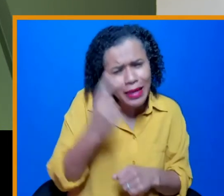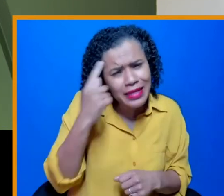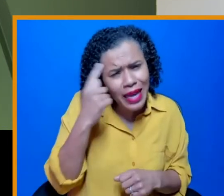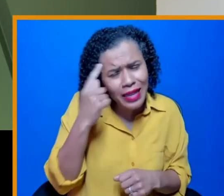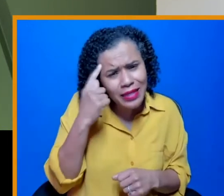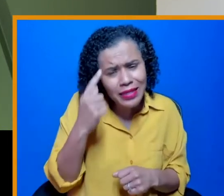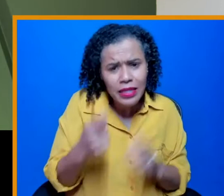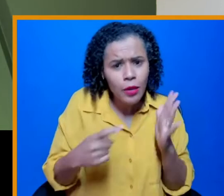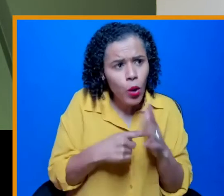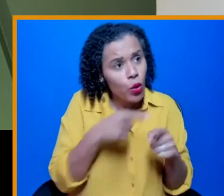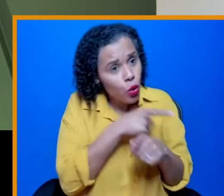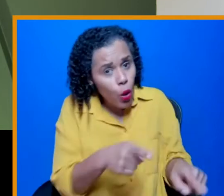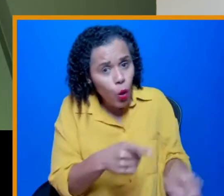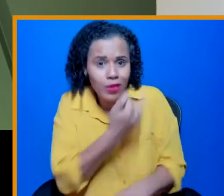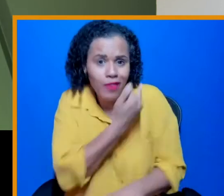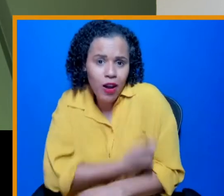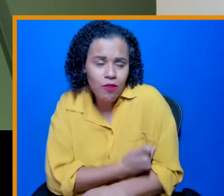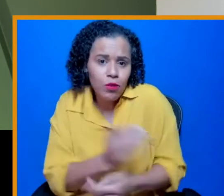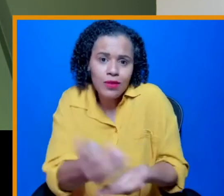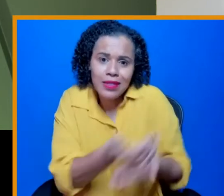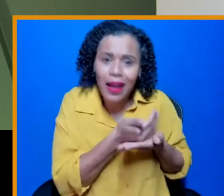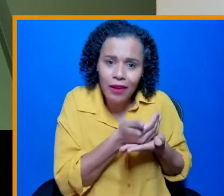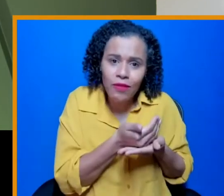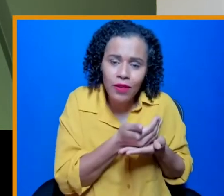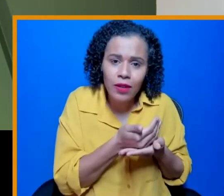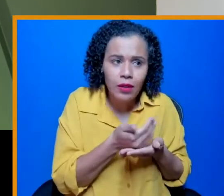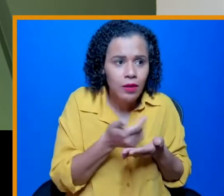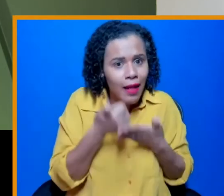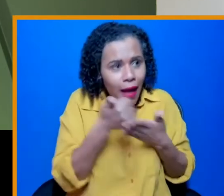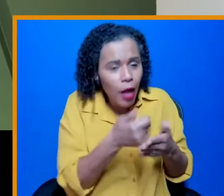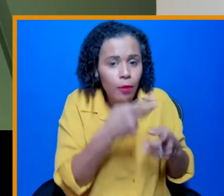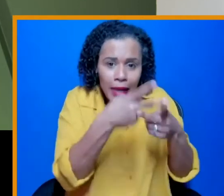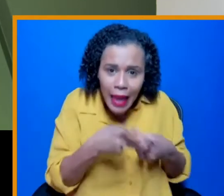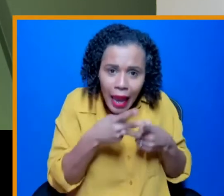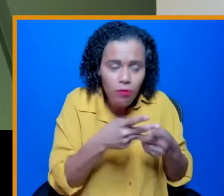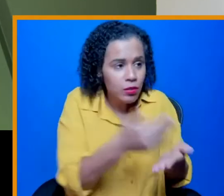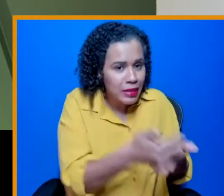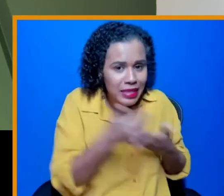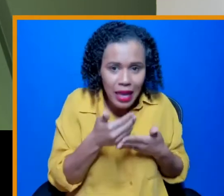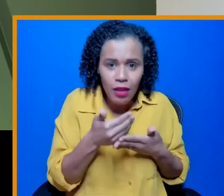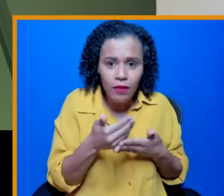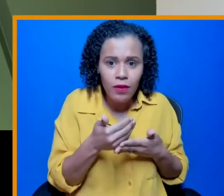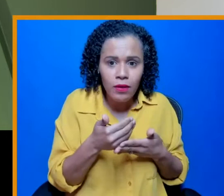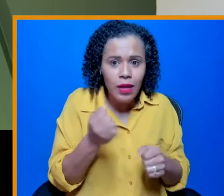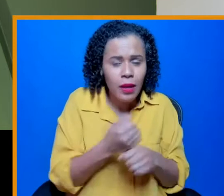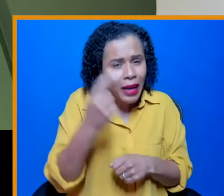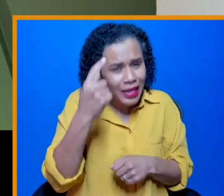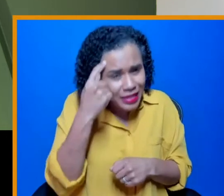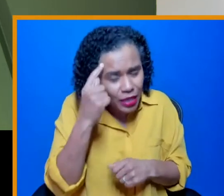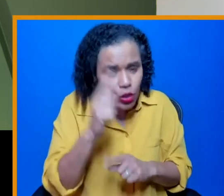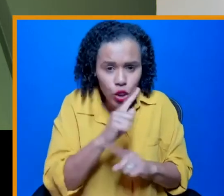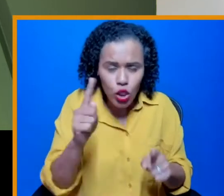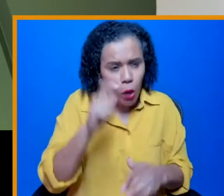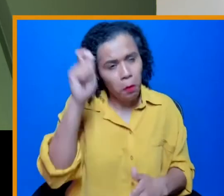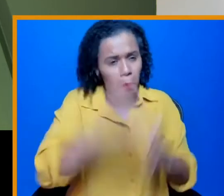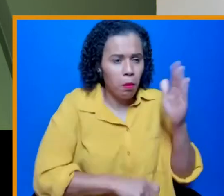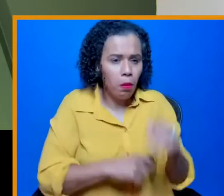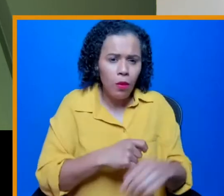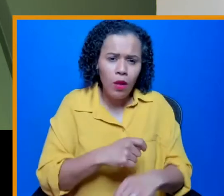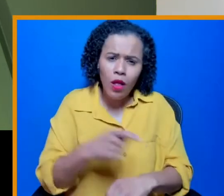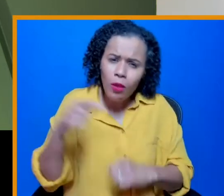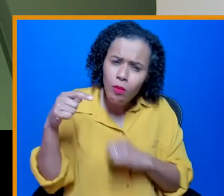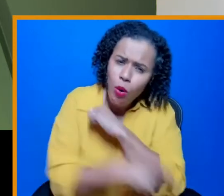clinically vulnerable safe. It makes sense to help carers and their families to be safe. And it makes sense not to further penalise the poorest in our